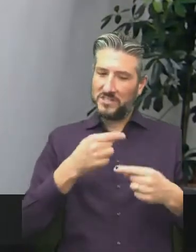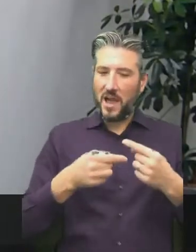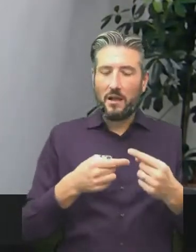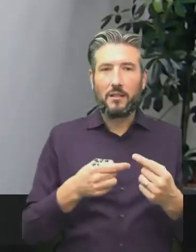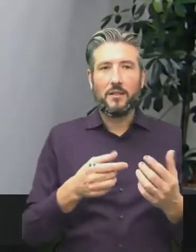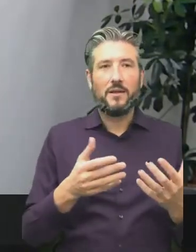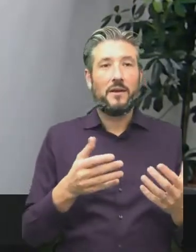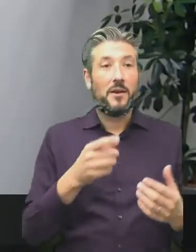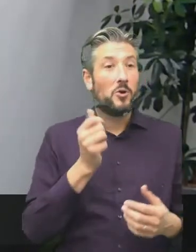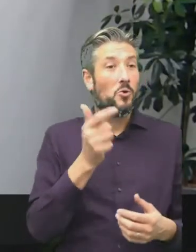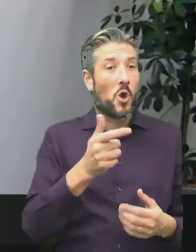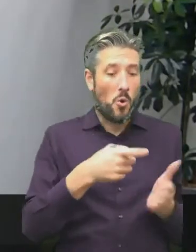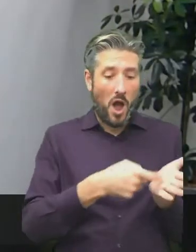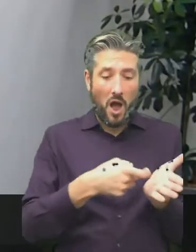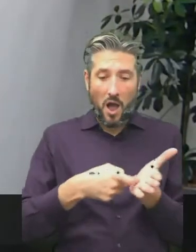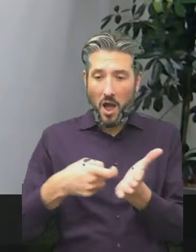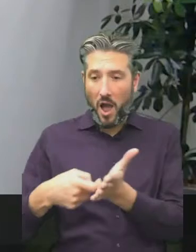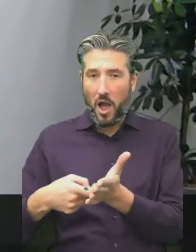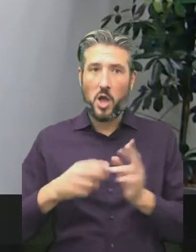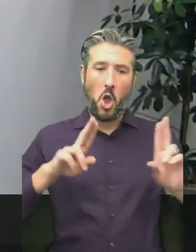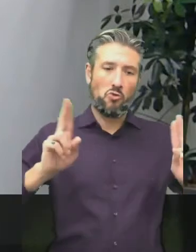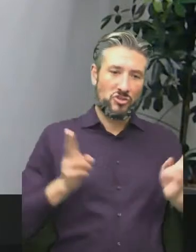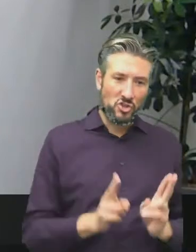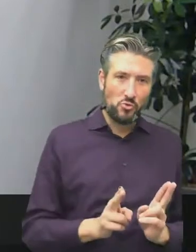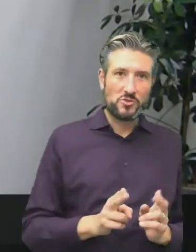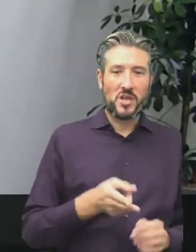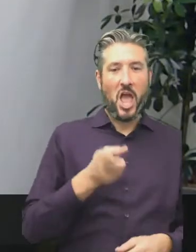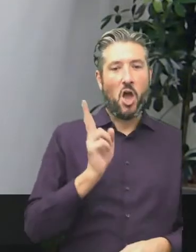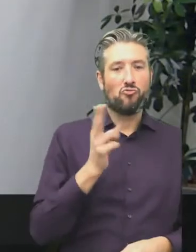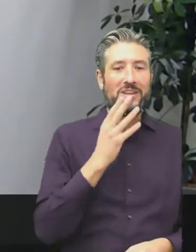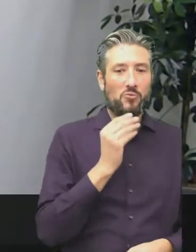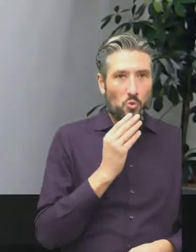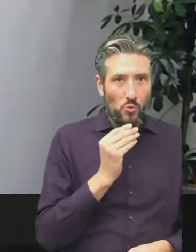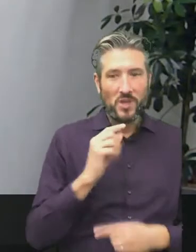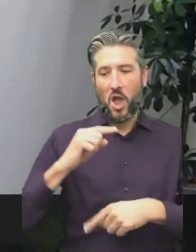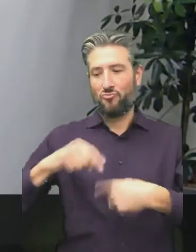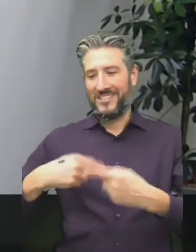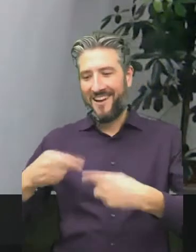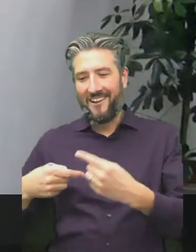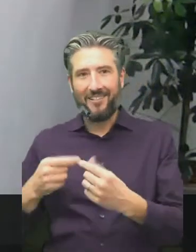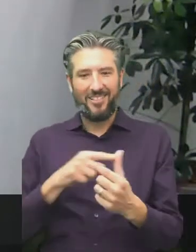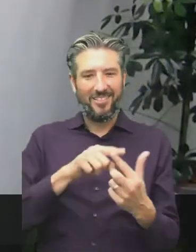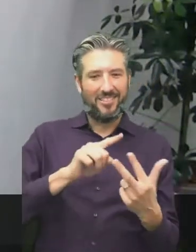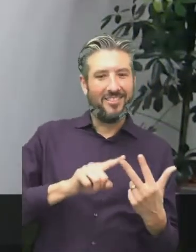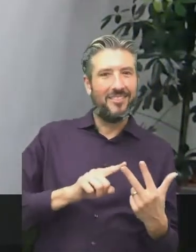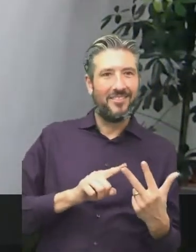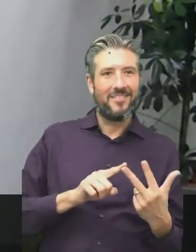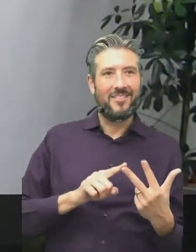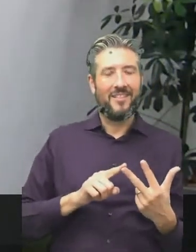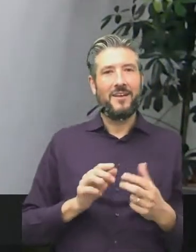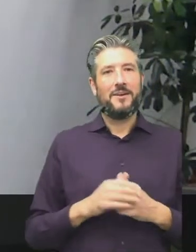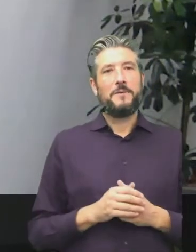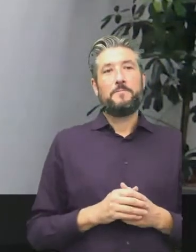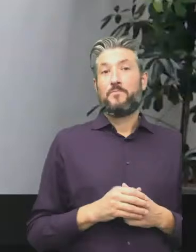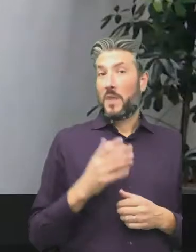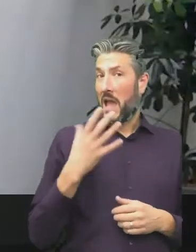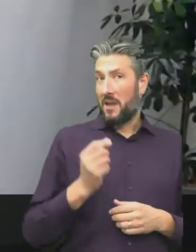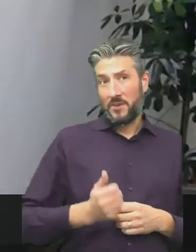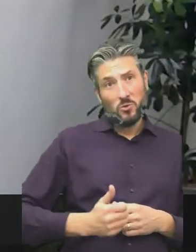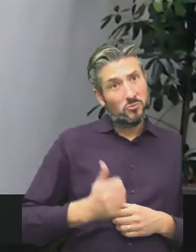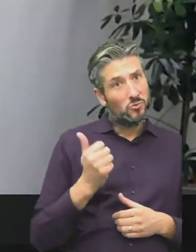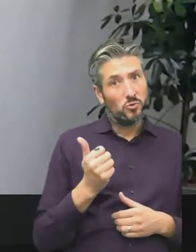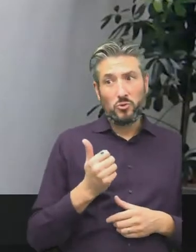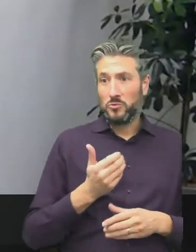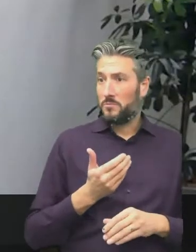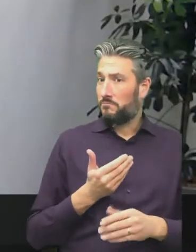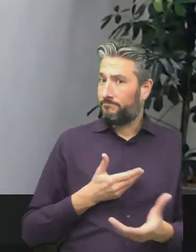R's, reduce, reuse, and recycle. The Assembly's done a great job. Councillor Leonie Cooper is regularly